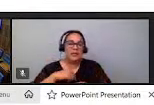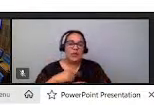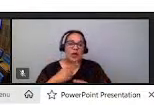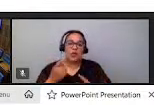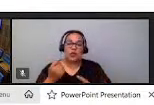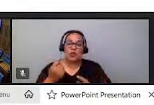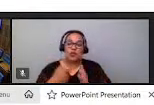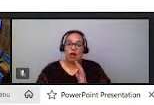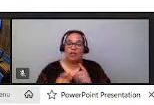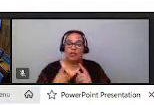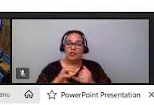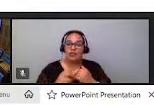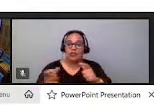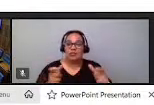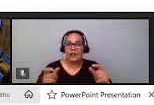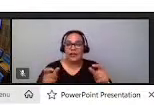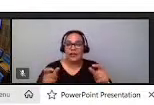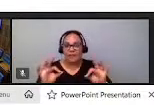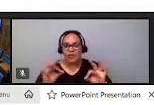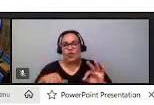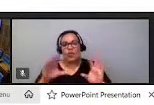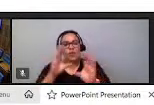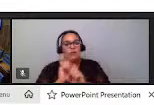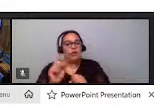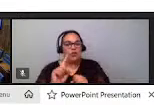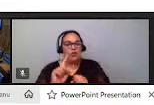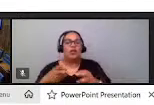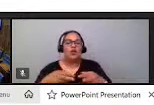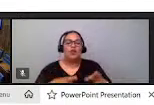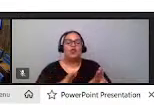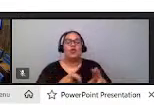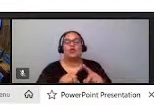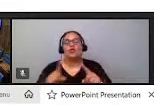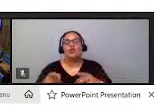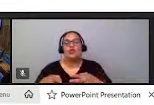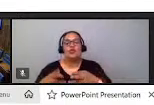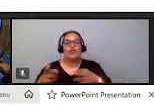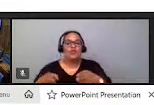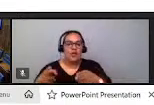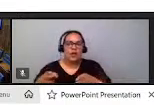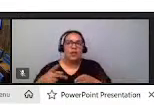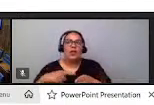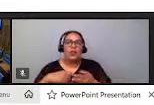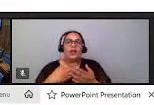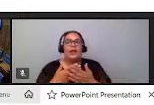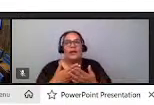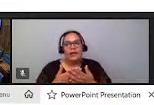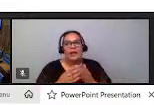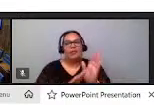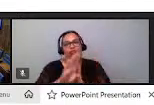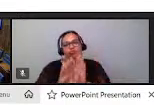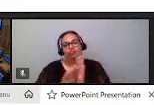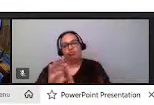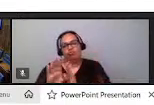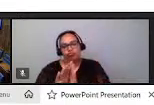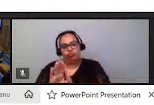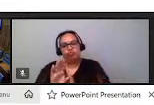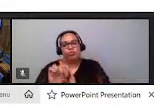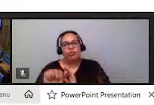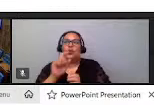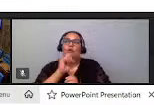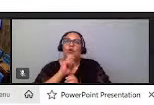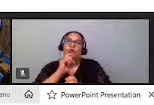effective and efficient um we are focusing on the road to rail uh so that we can at least improve uh in on the